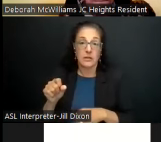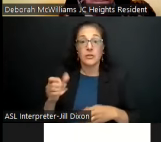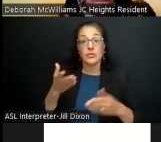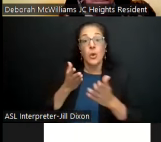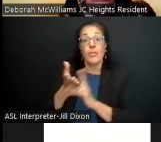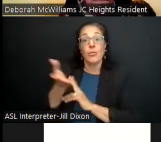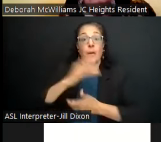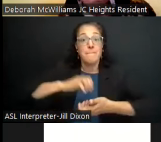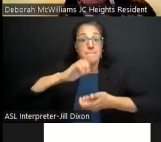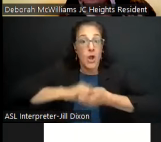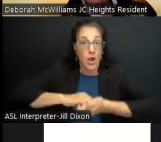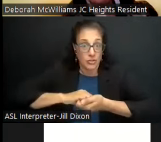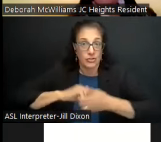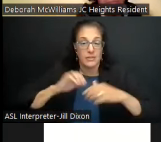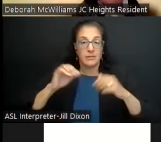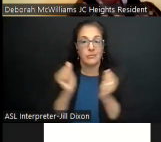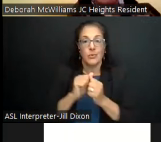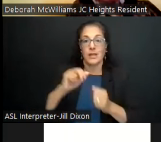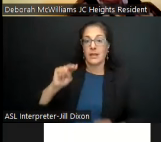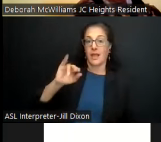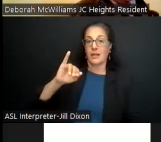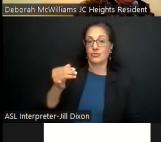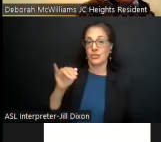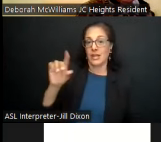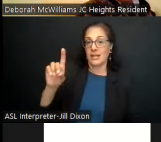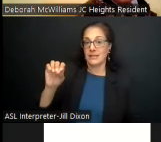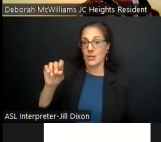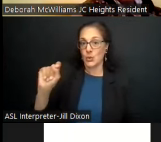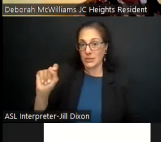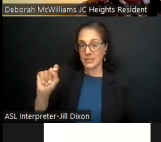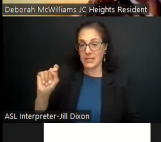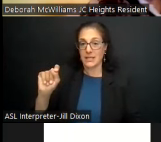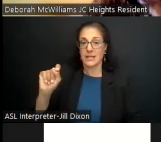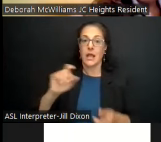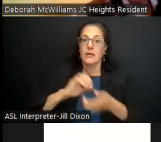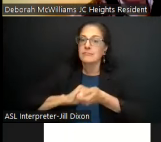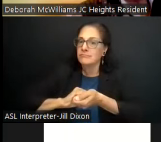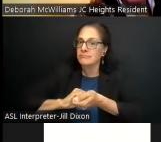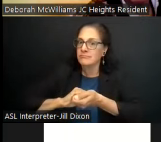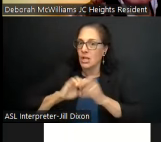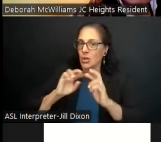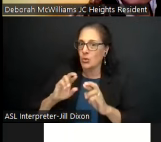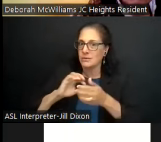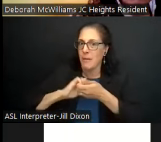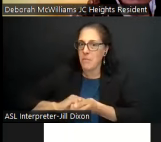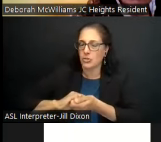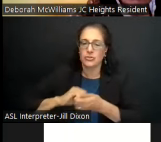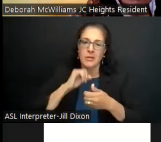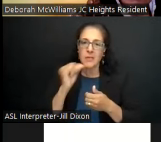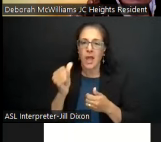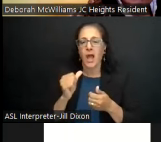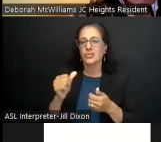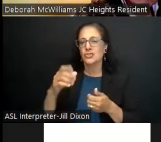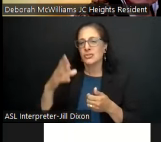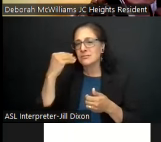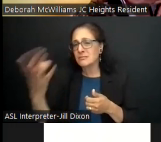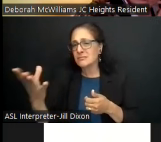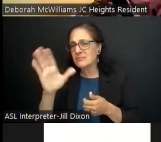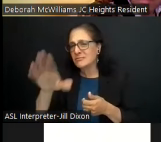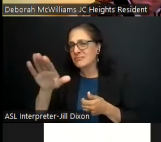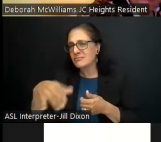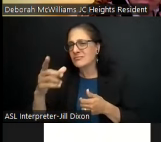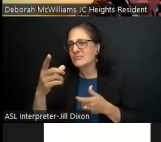partnership with NJDOT and a close partnership, not just trying to tell them what to